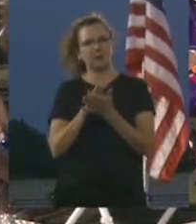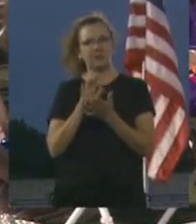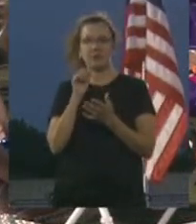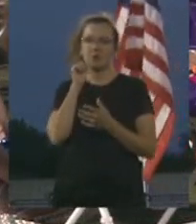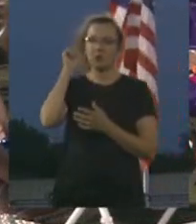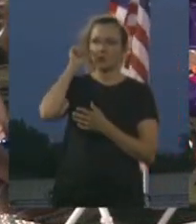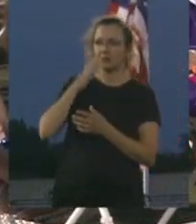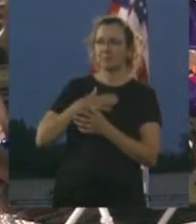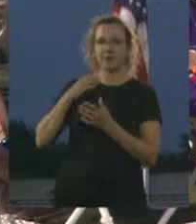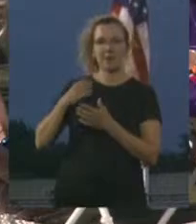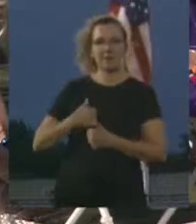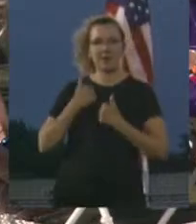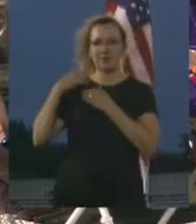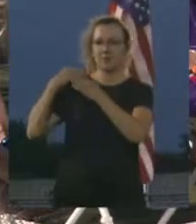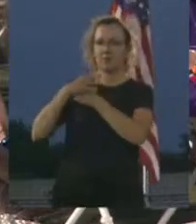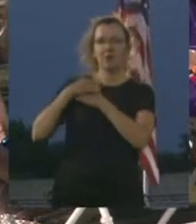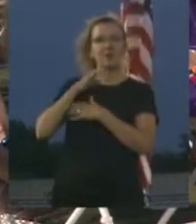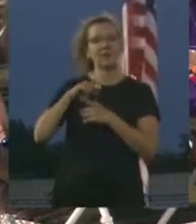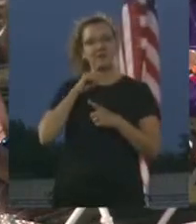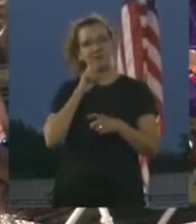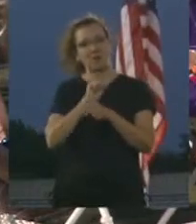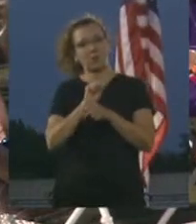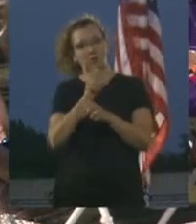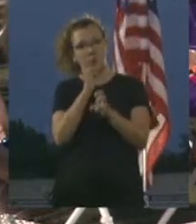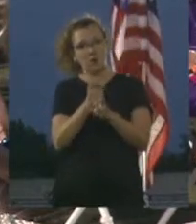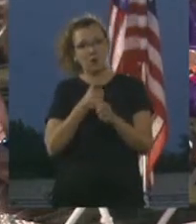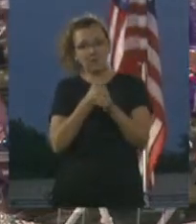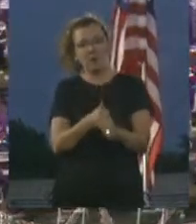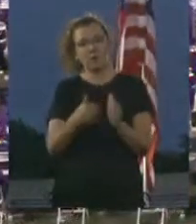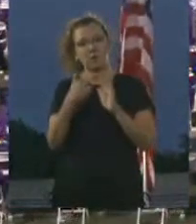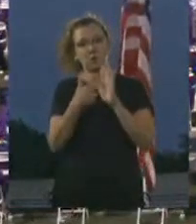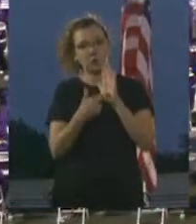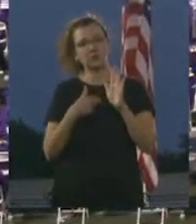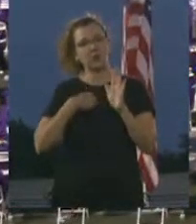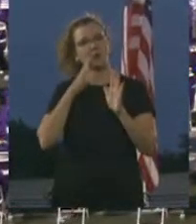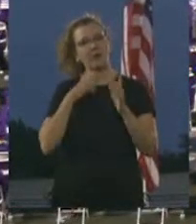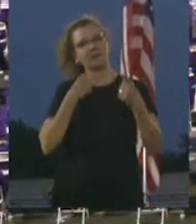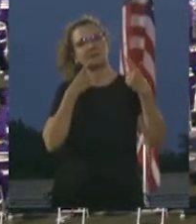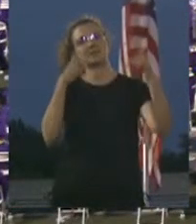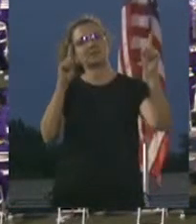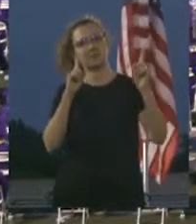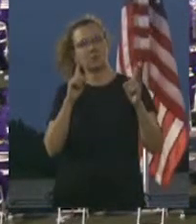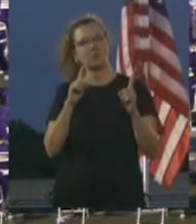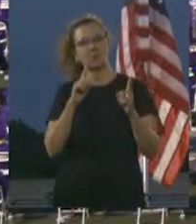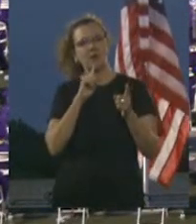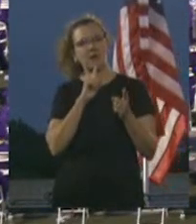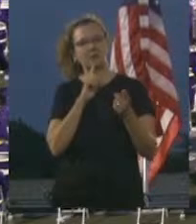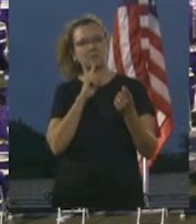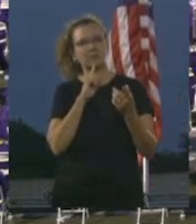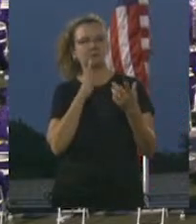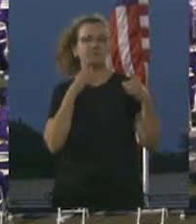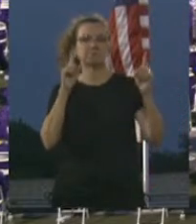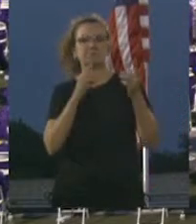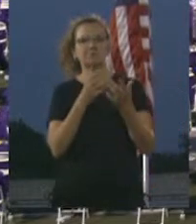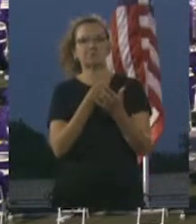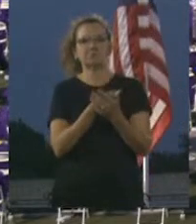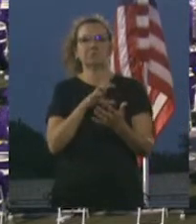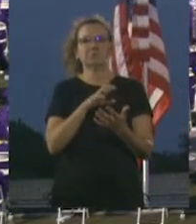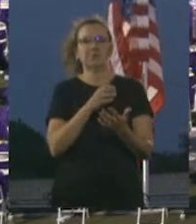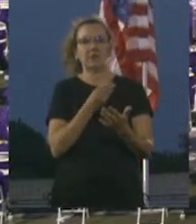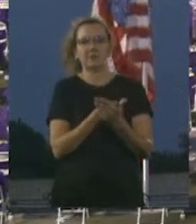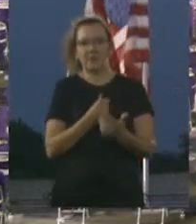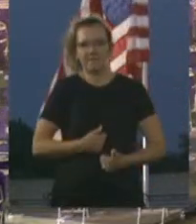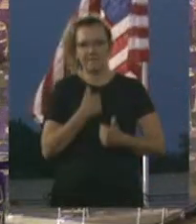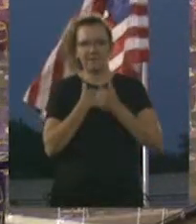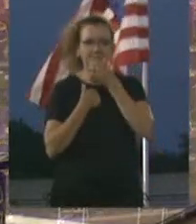hard, persevered through challenges, and followed the rules, I would have a successful and rewarding life. Now, as an adult who has seen